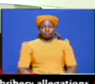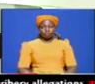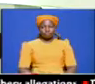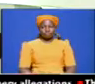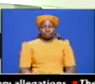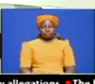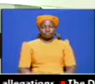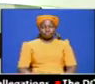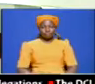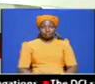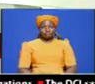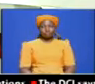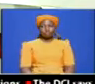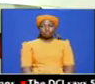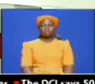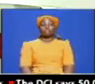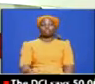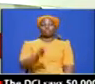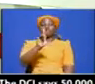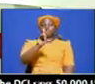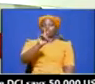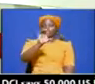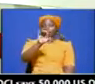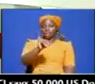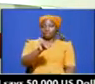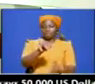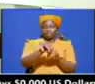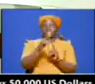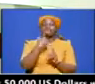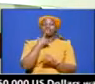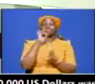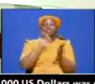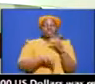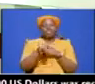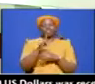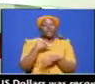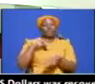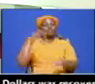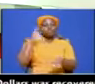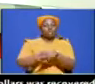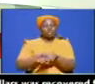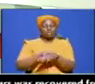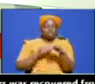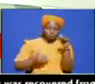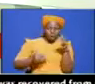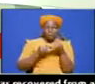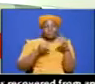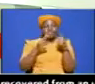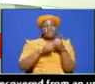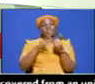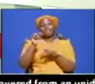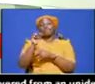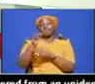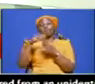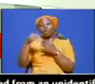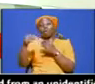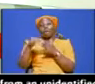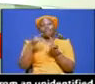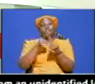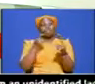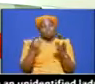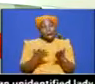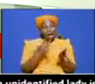of Criminal Investigations, DCI, says they have recovered close to $7 million from the chambers